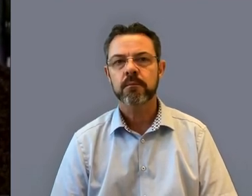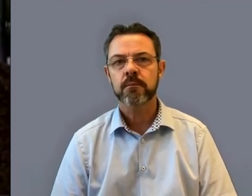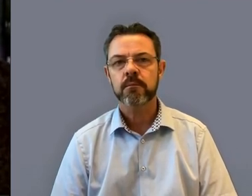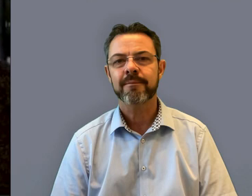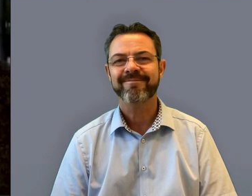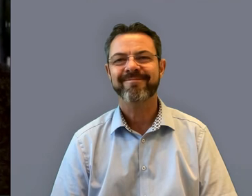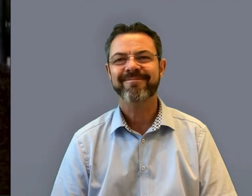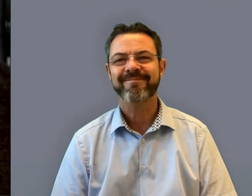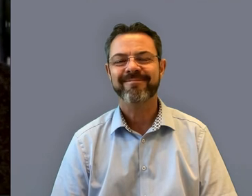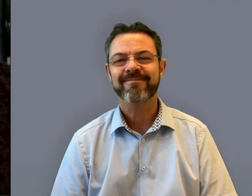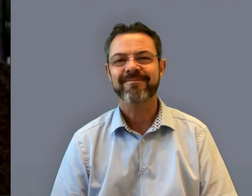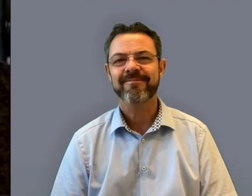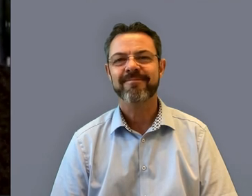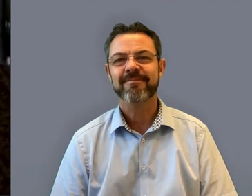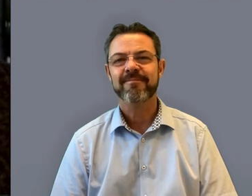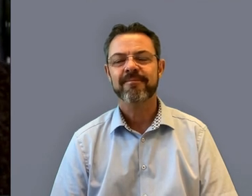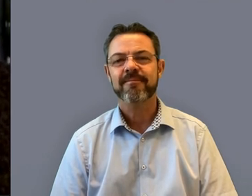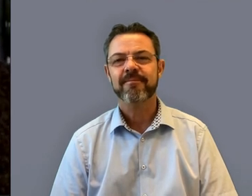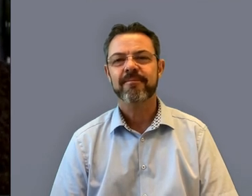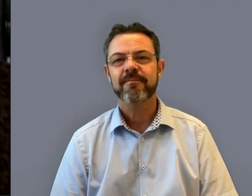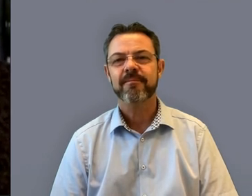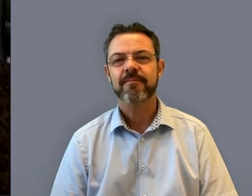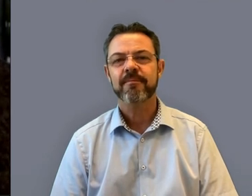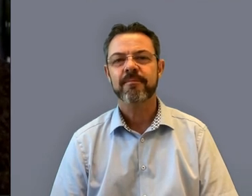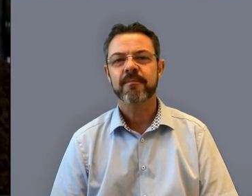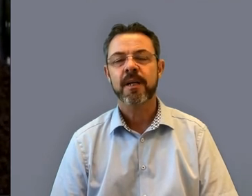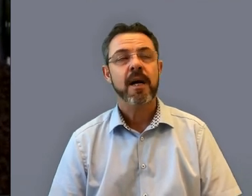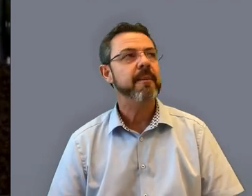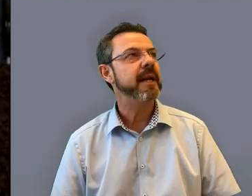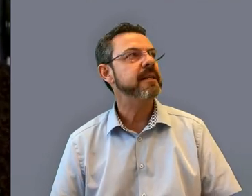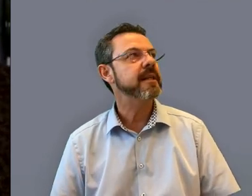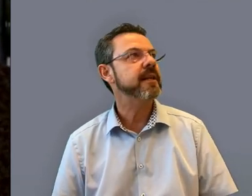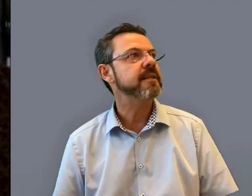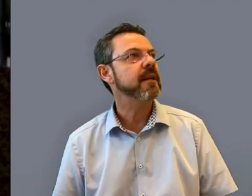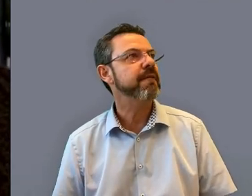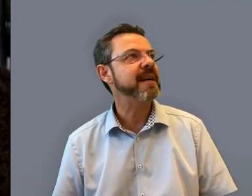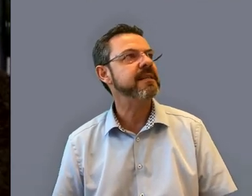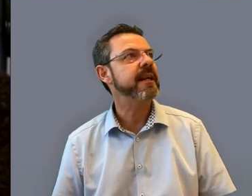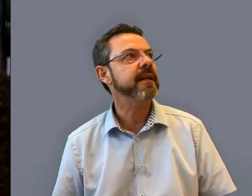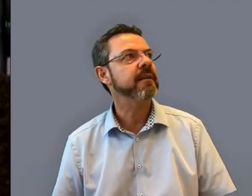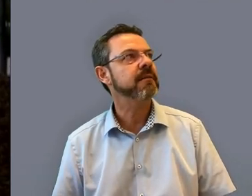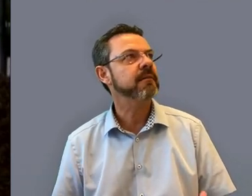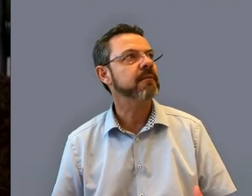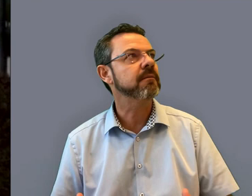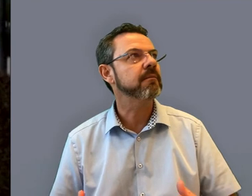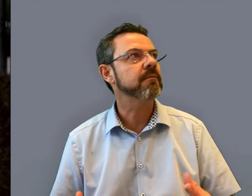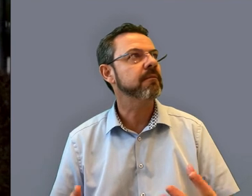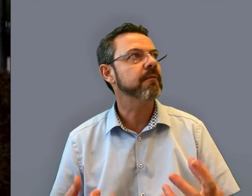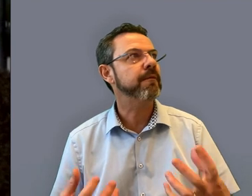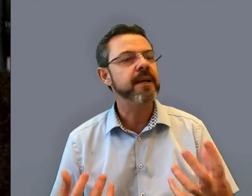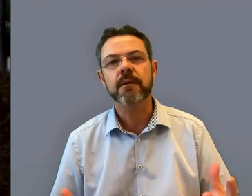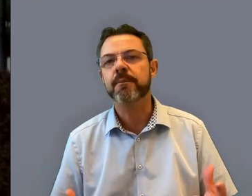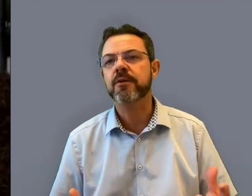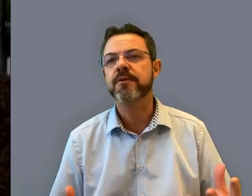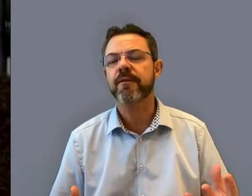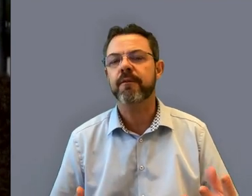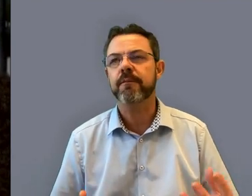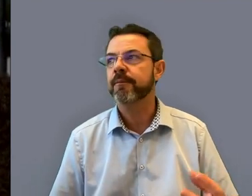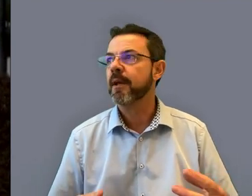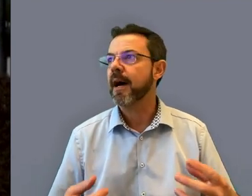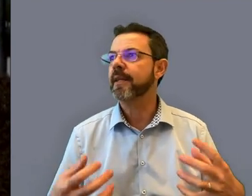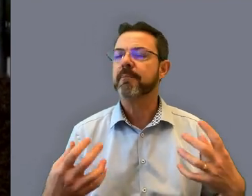money to solve their problems using the research. I mean, it's still a fascinating field,